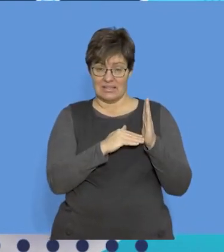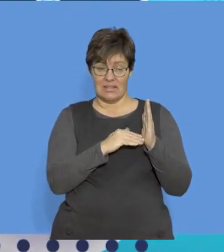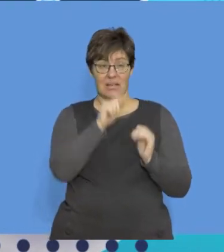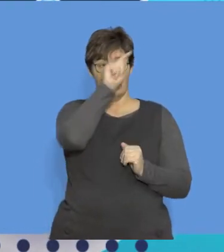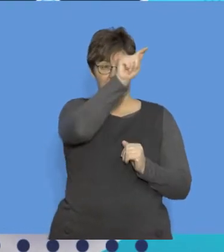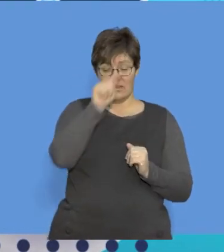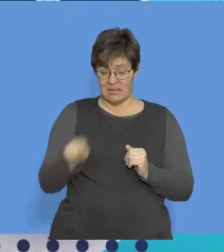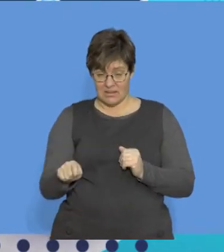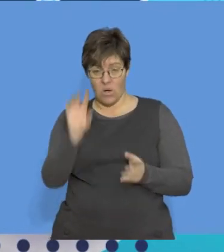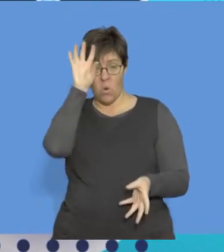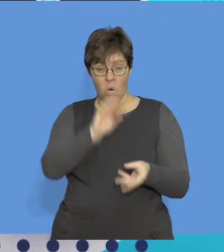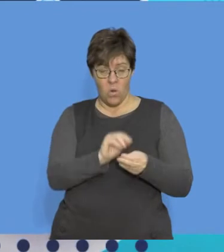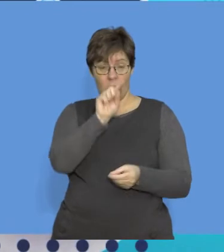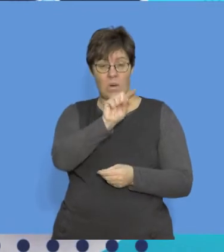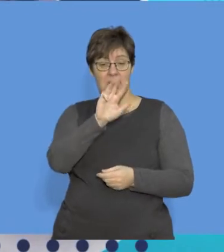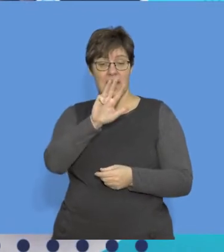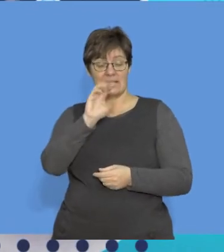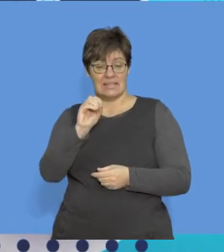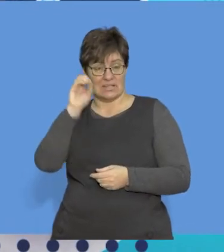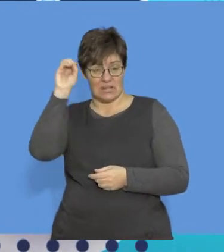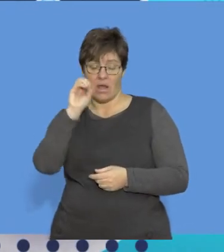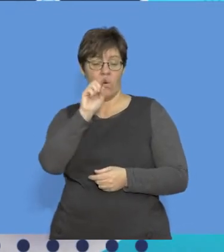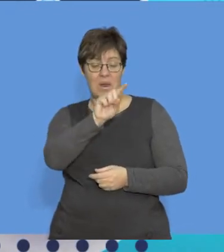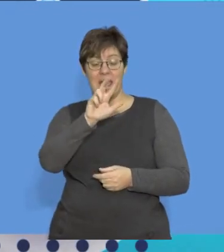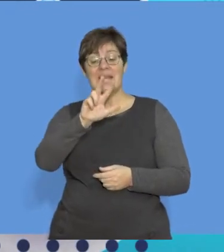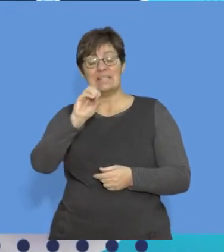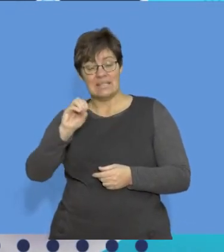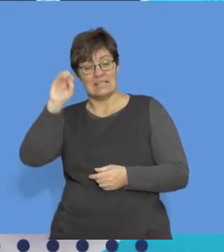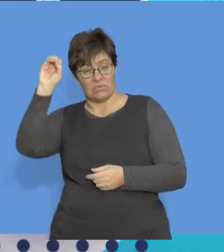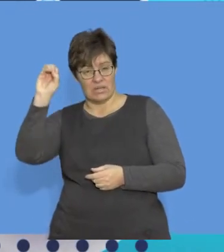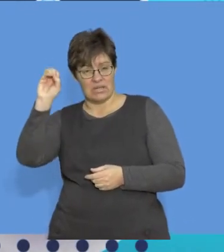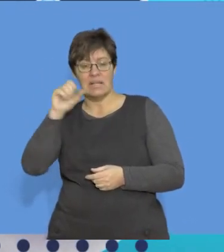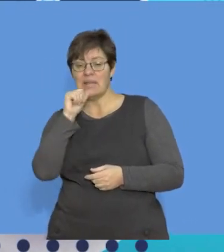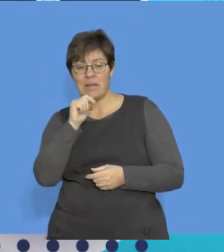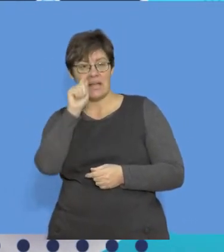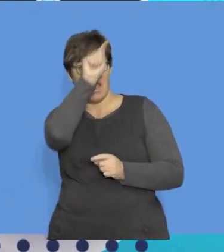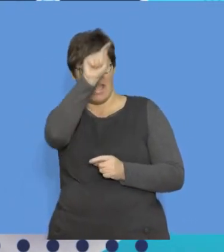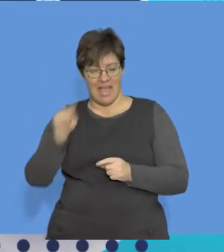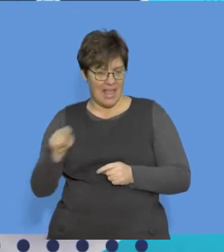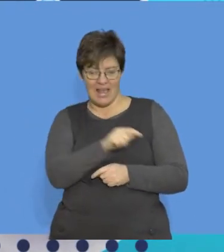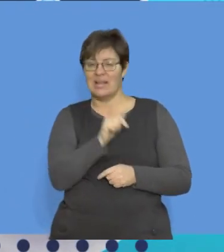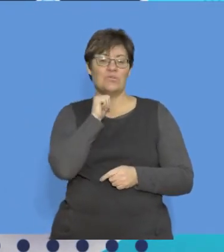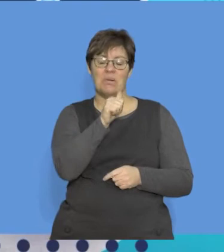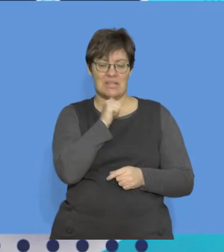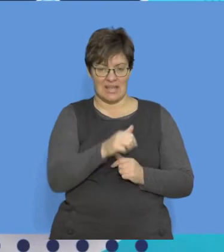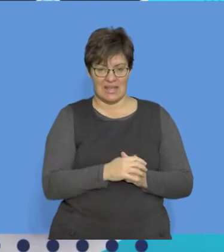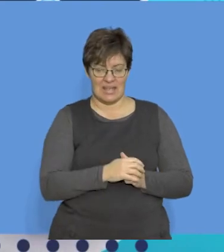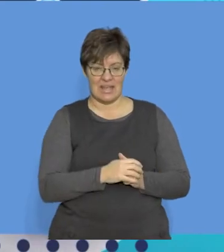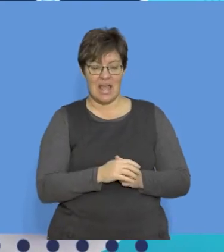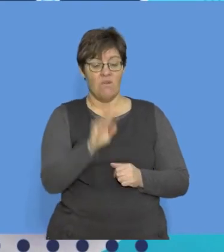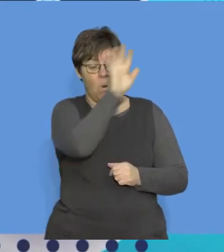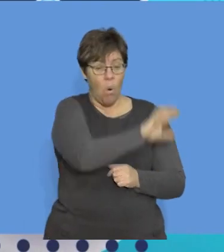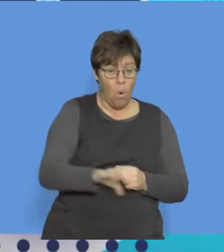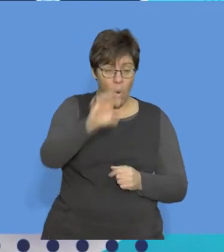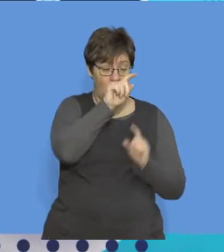180 degrees, it means it doesn't really matter what the angles are inside the triangle. As long as all three